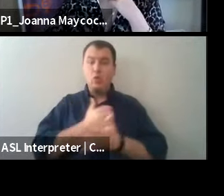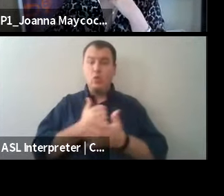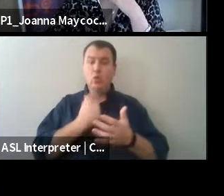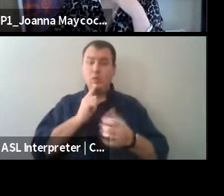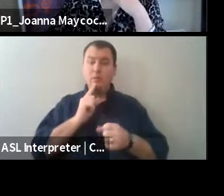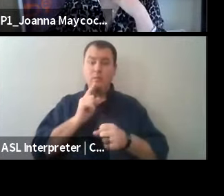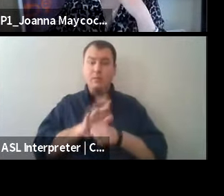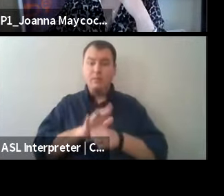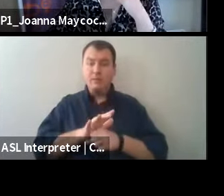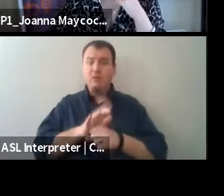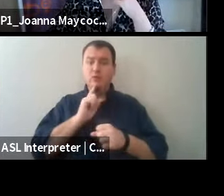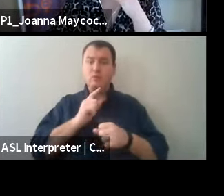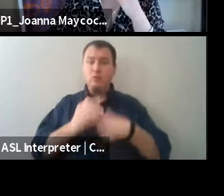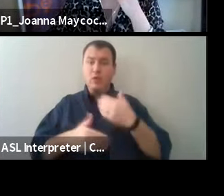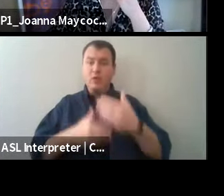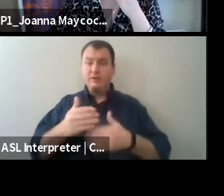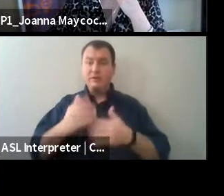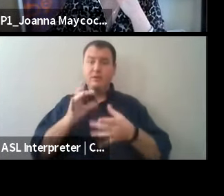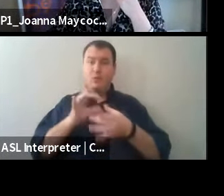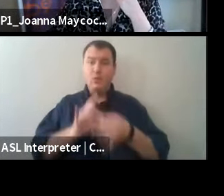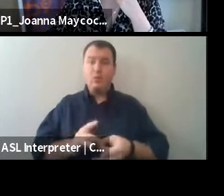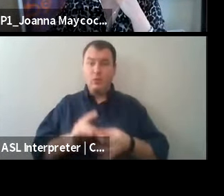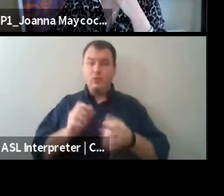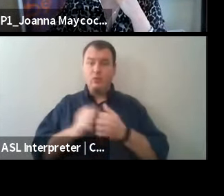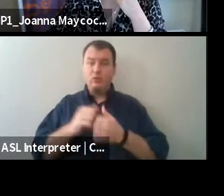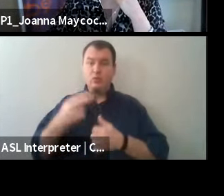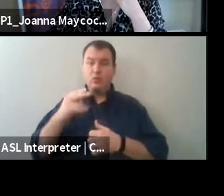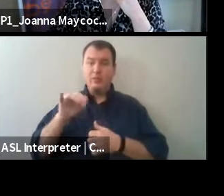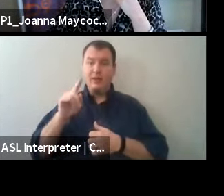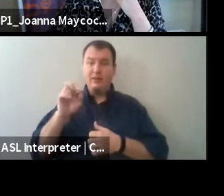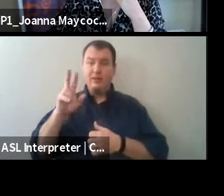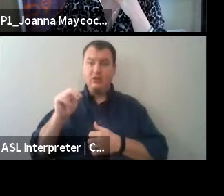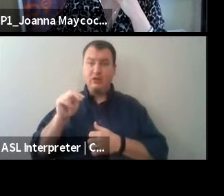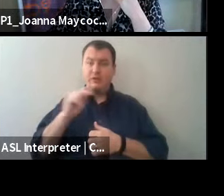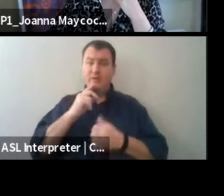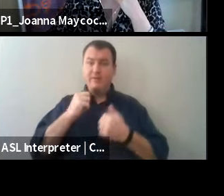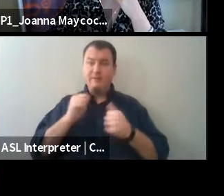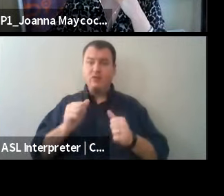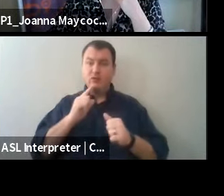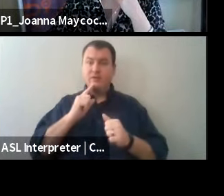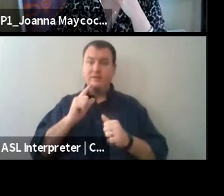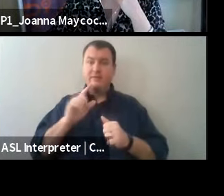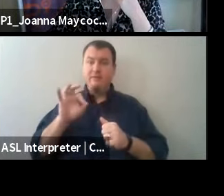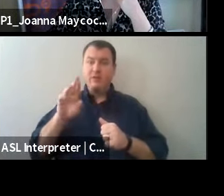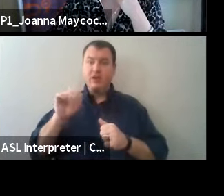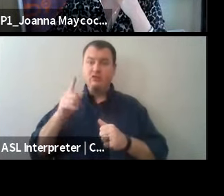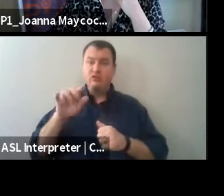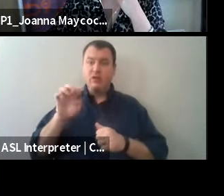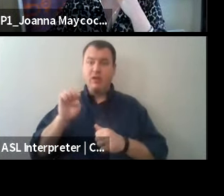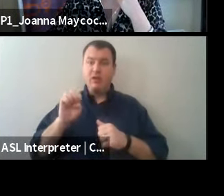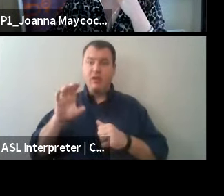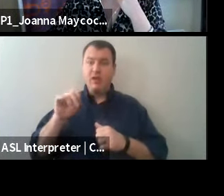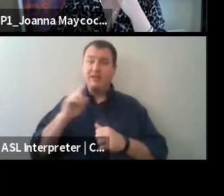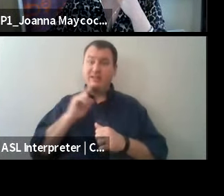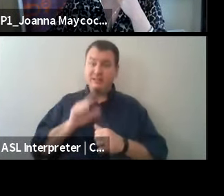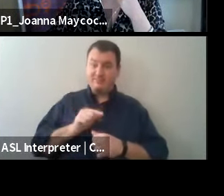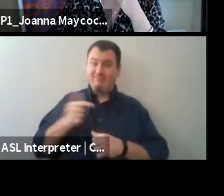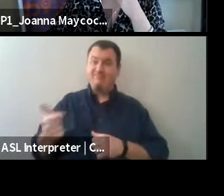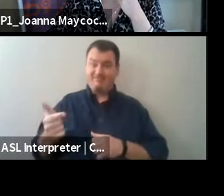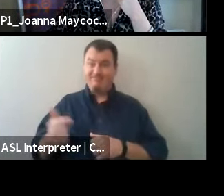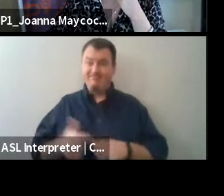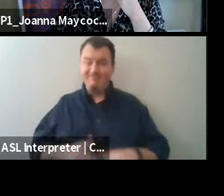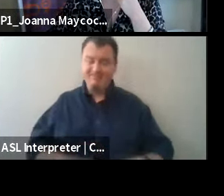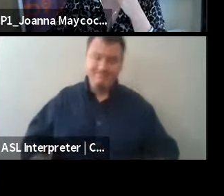progress, including in the context of humanitarian conflict and fragile contexts. Over to you, Baroness, for your